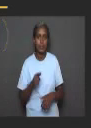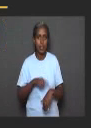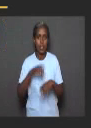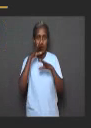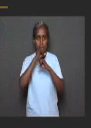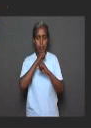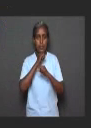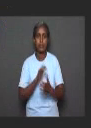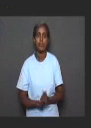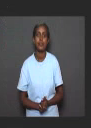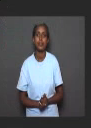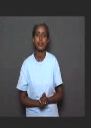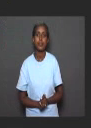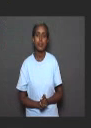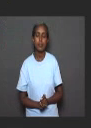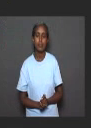Time's up.